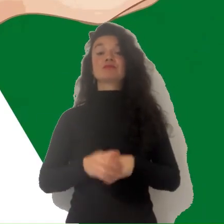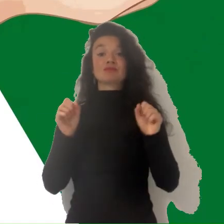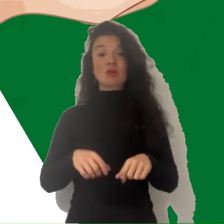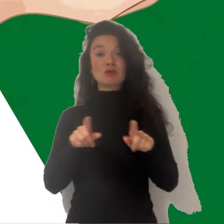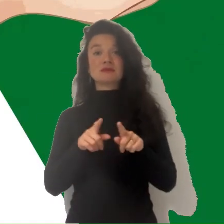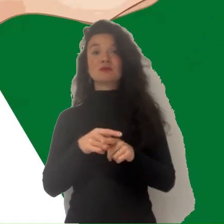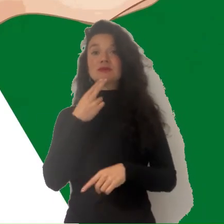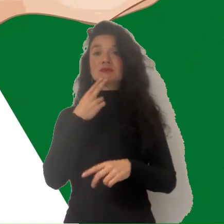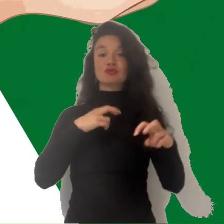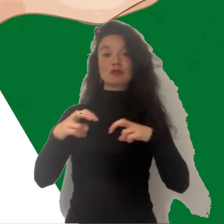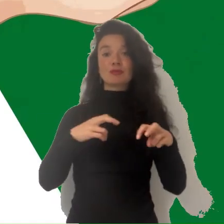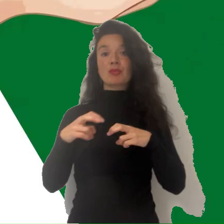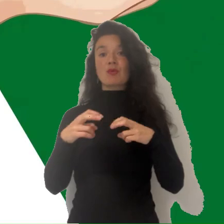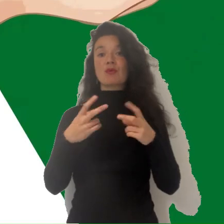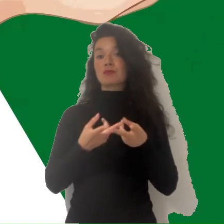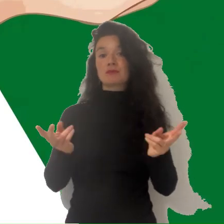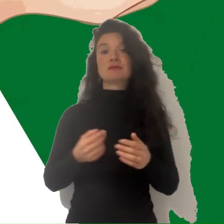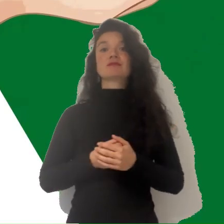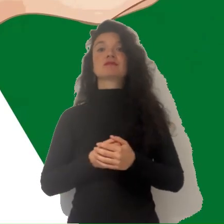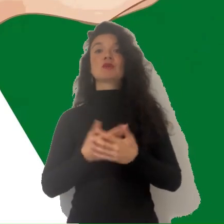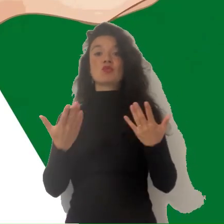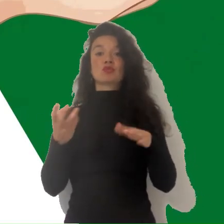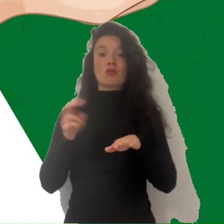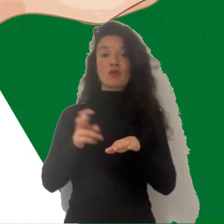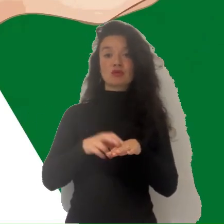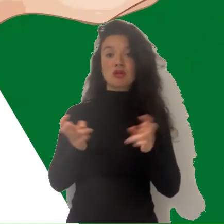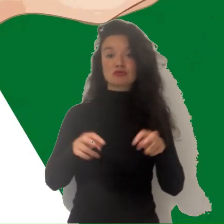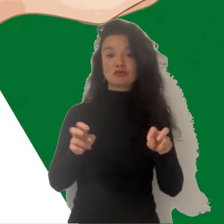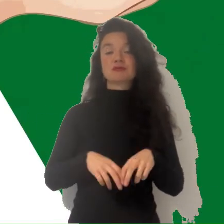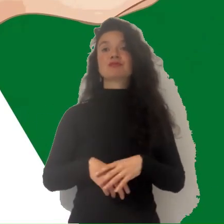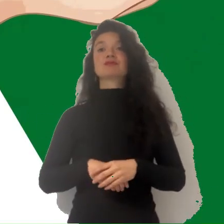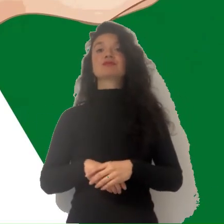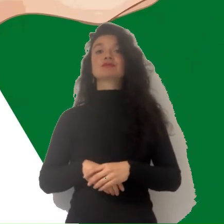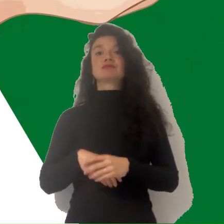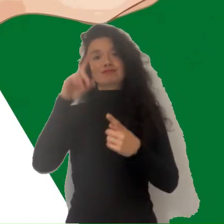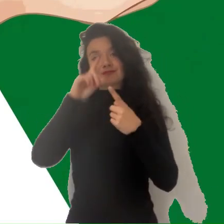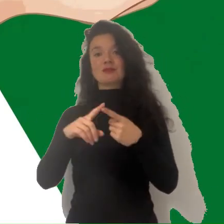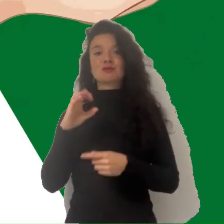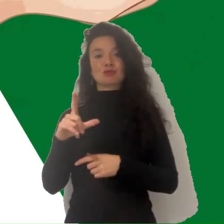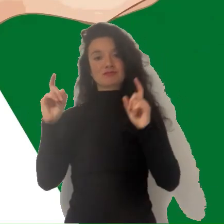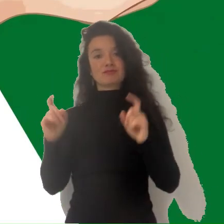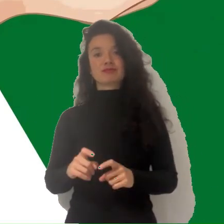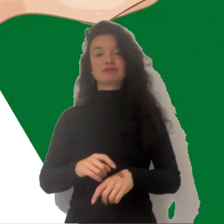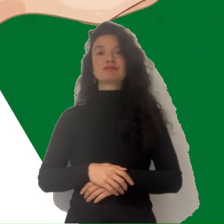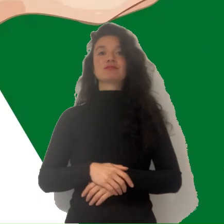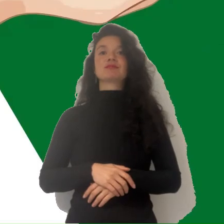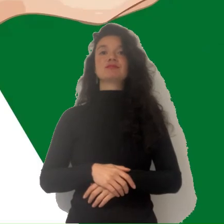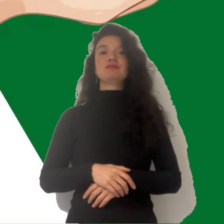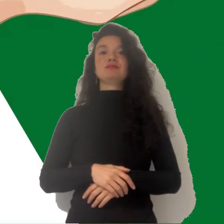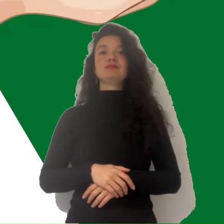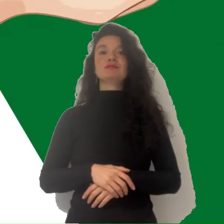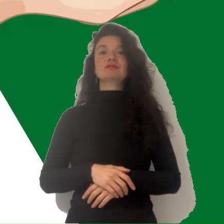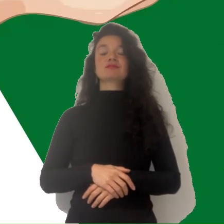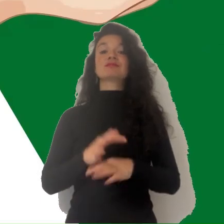Some examples are listed here. For example, about energy, we can turn off lights, as